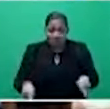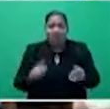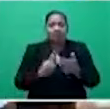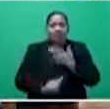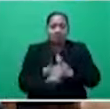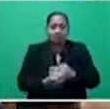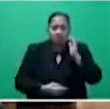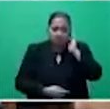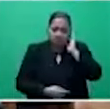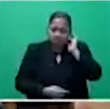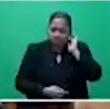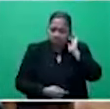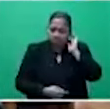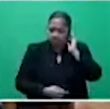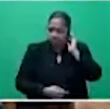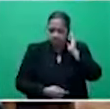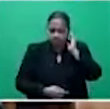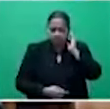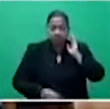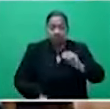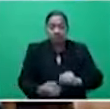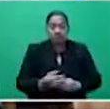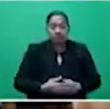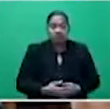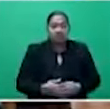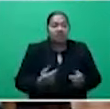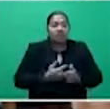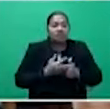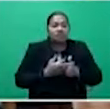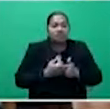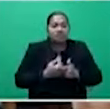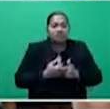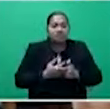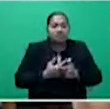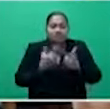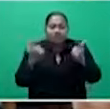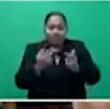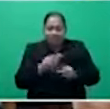far greater at this point in time than any other point in time.